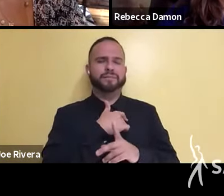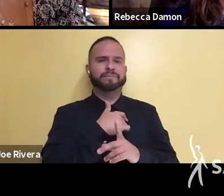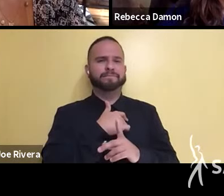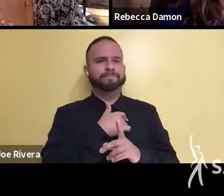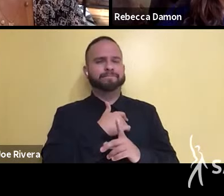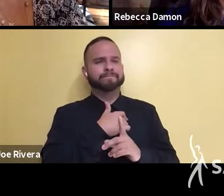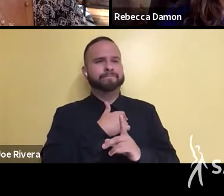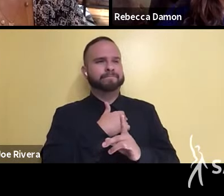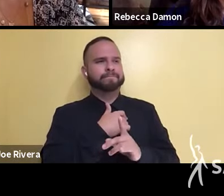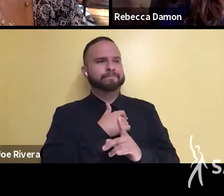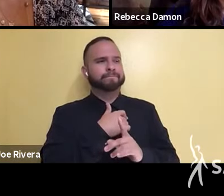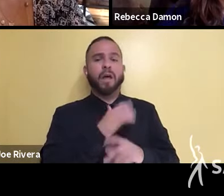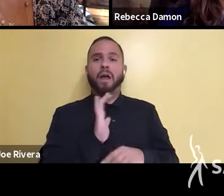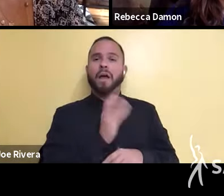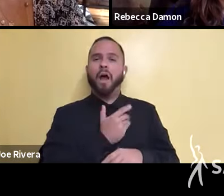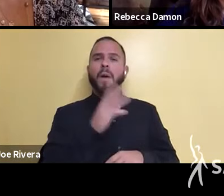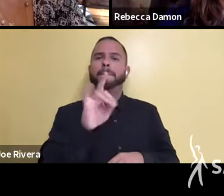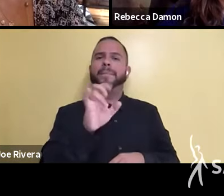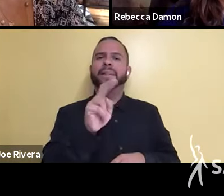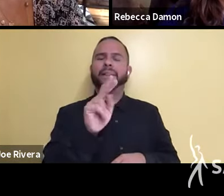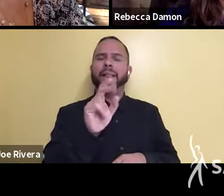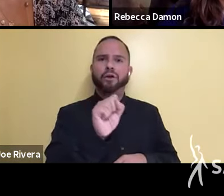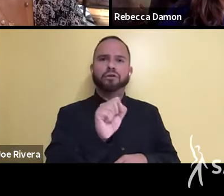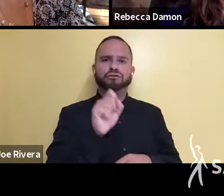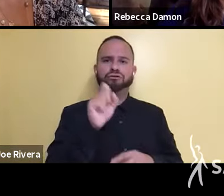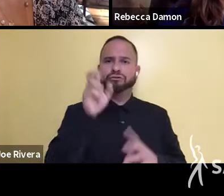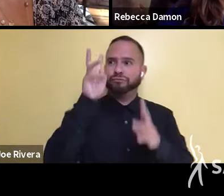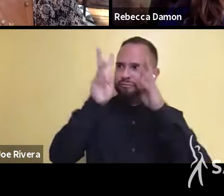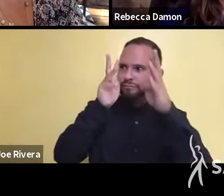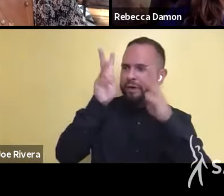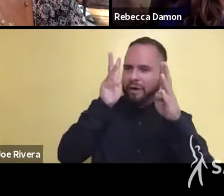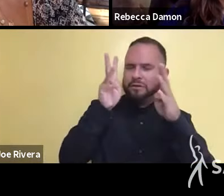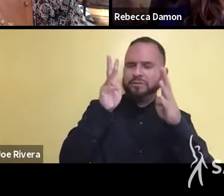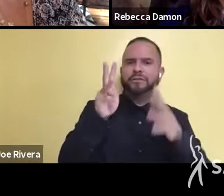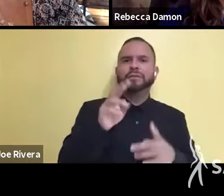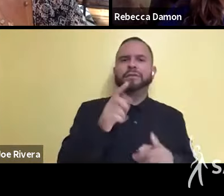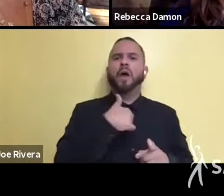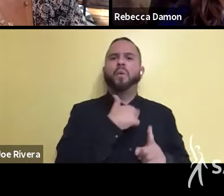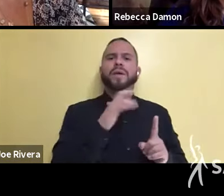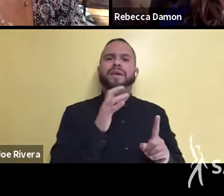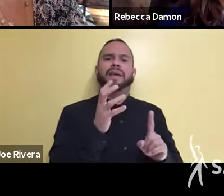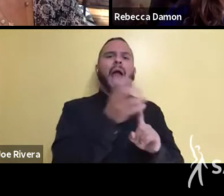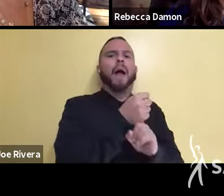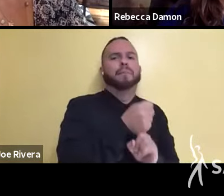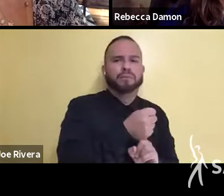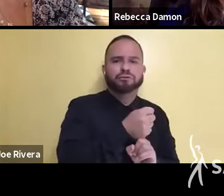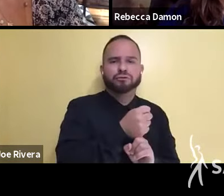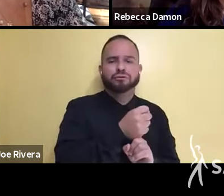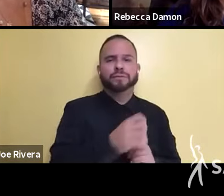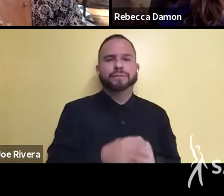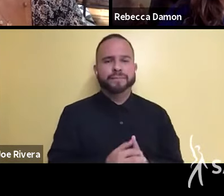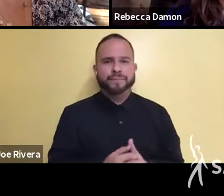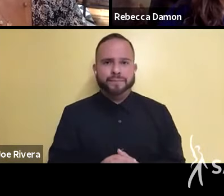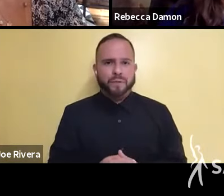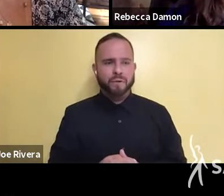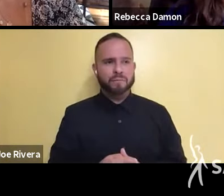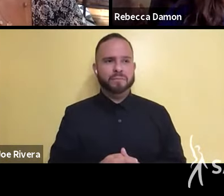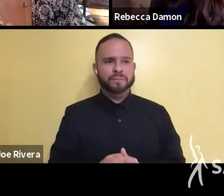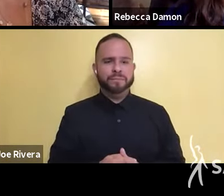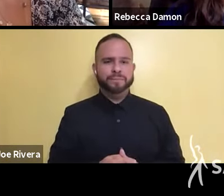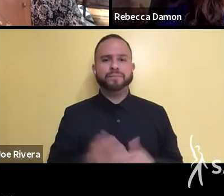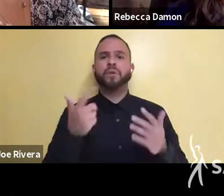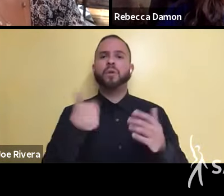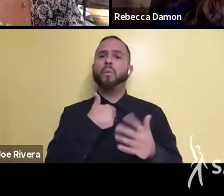our millennials, in terms of making them understand that the creative